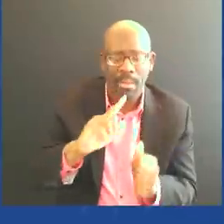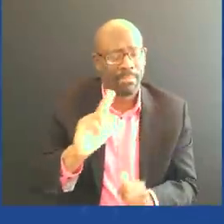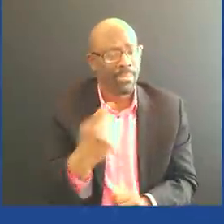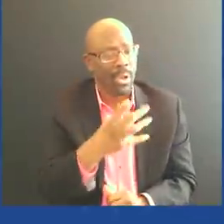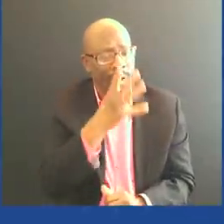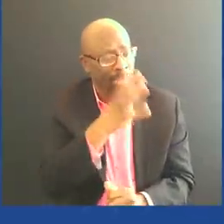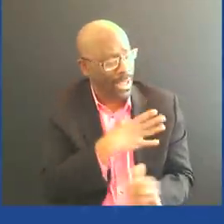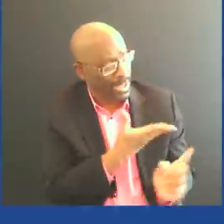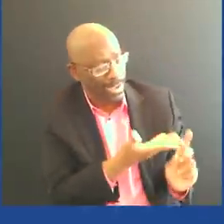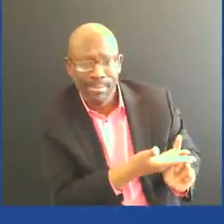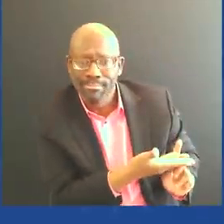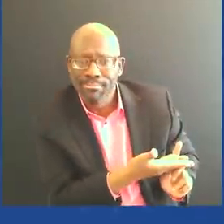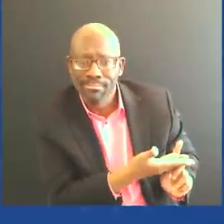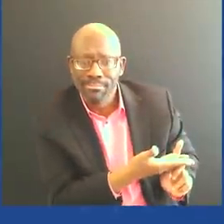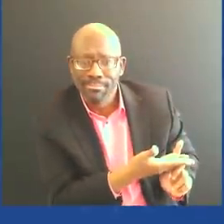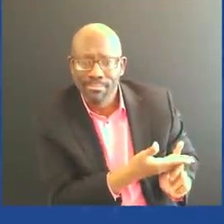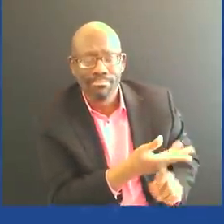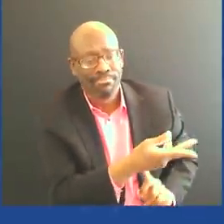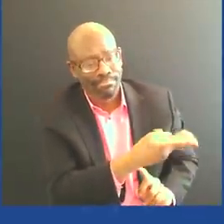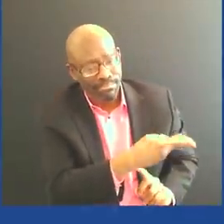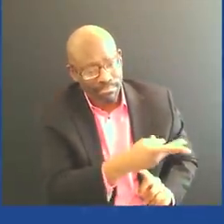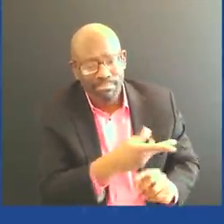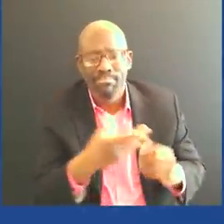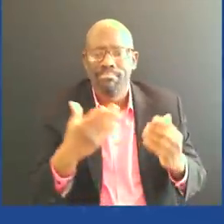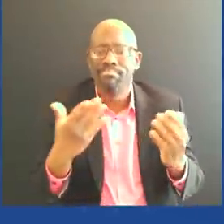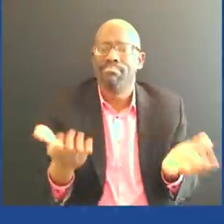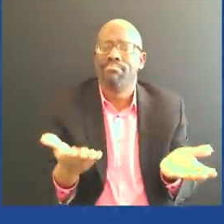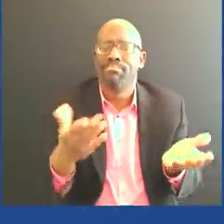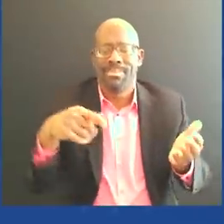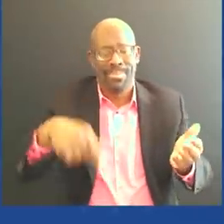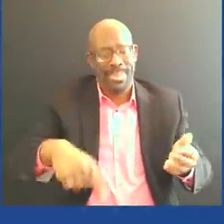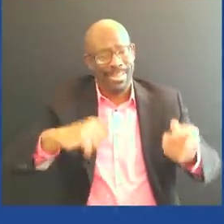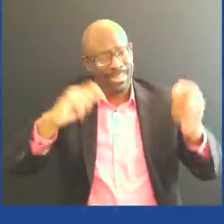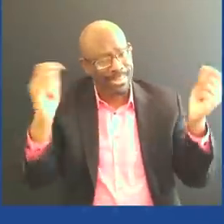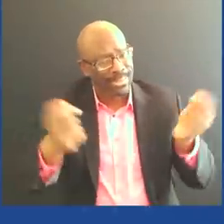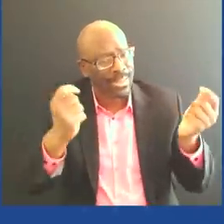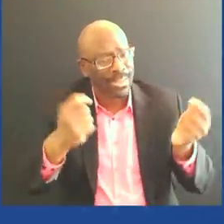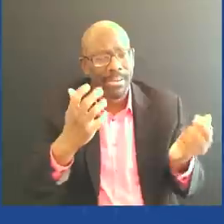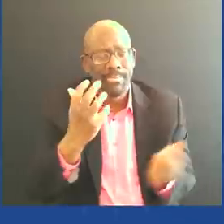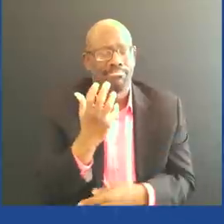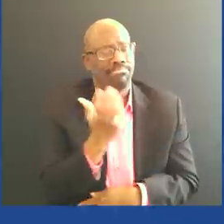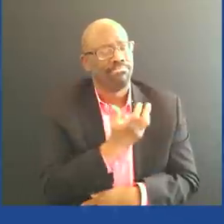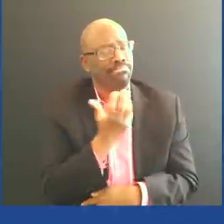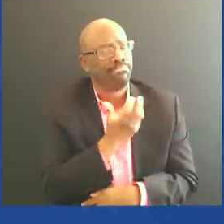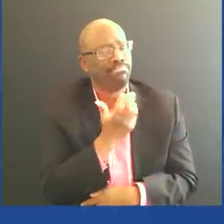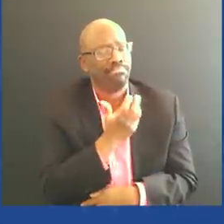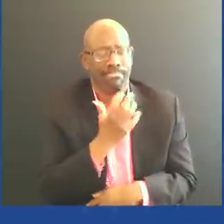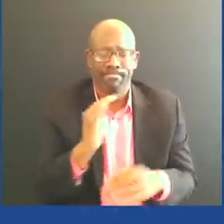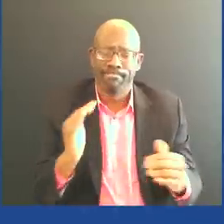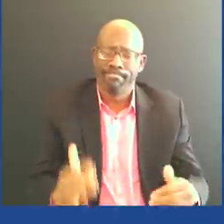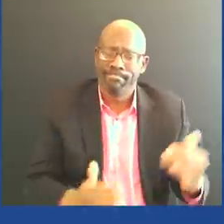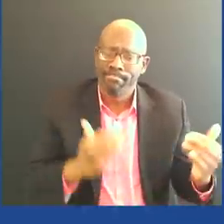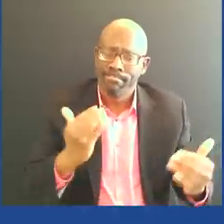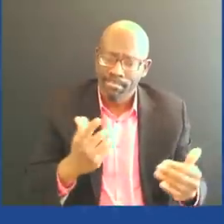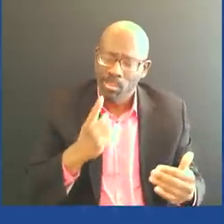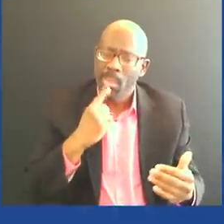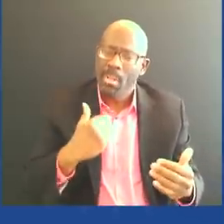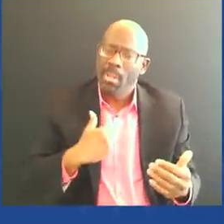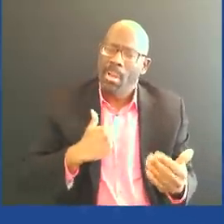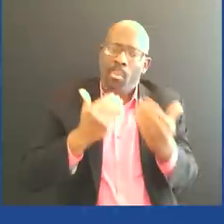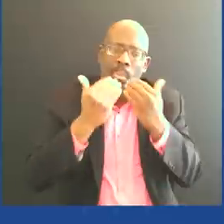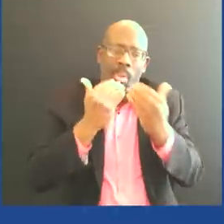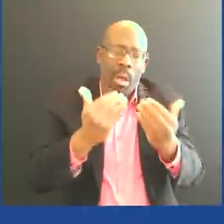majesty of this ceremony. We're grateful for the USS